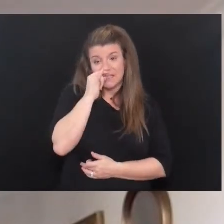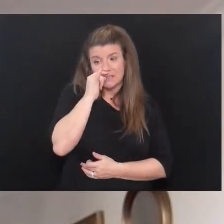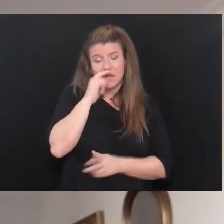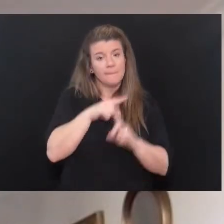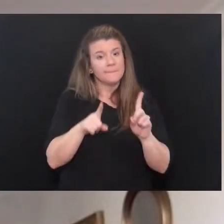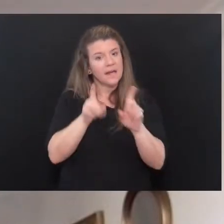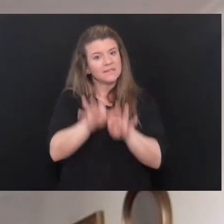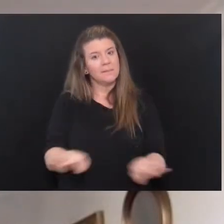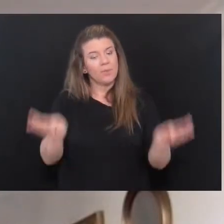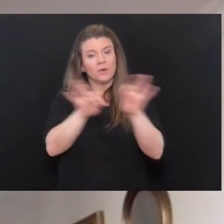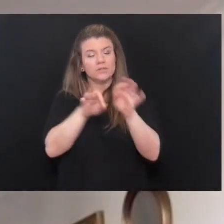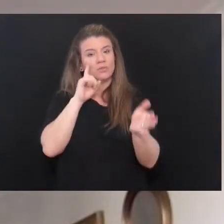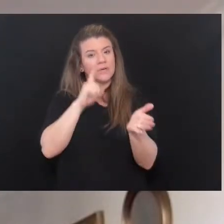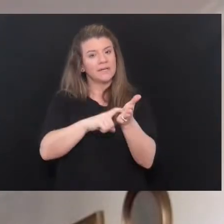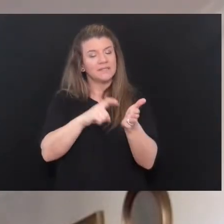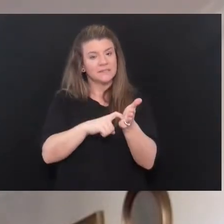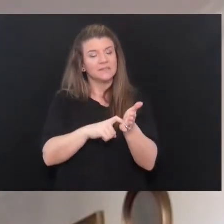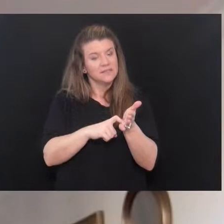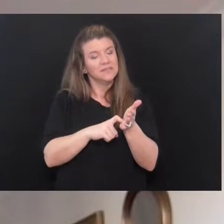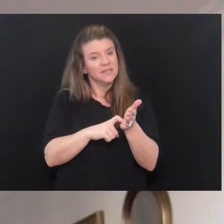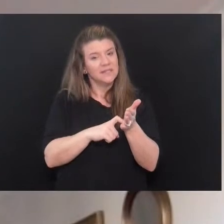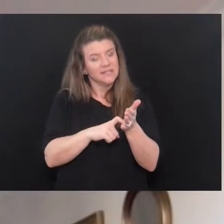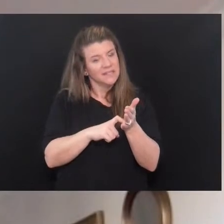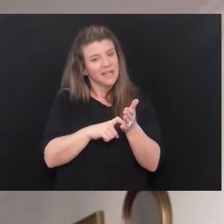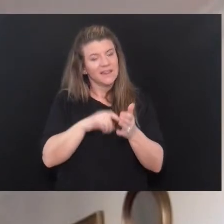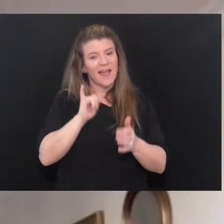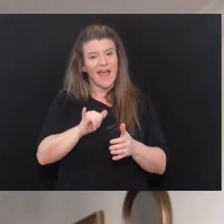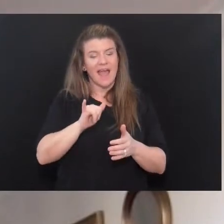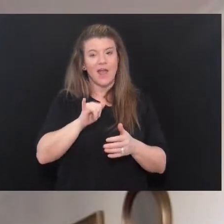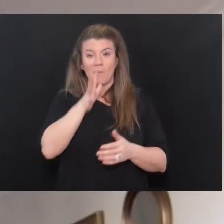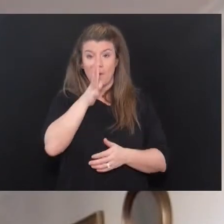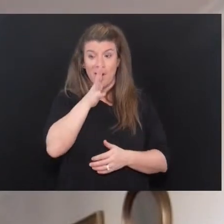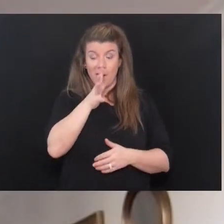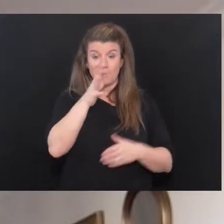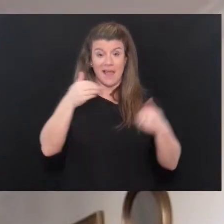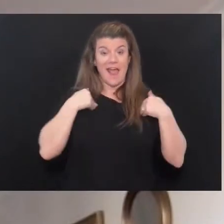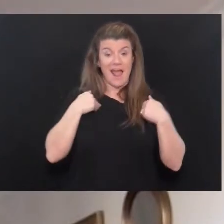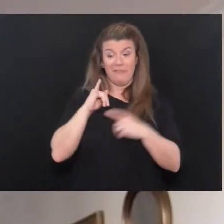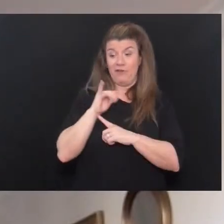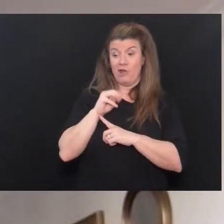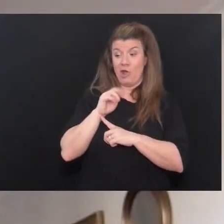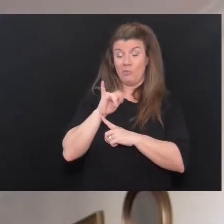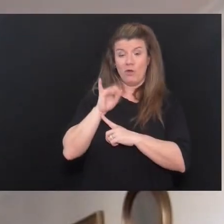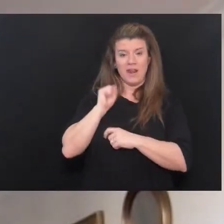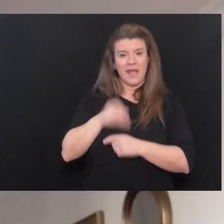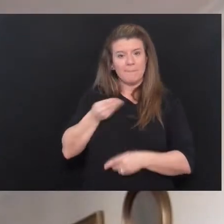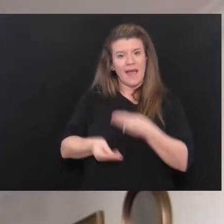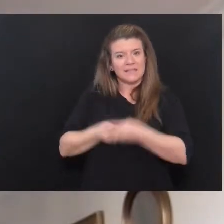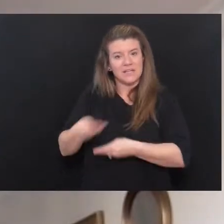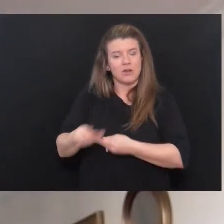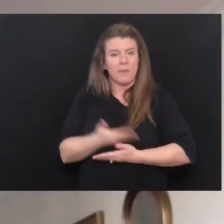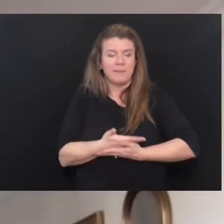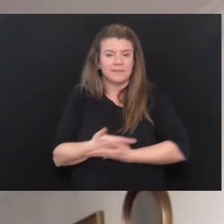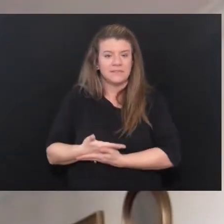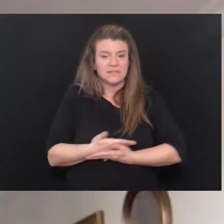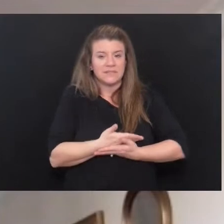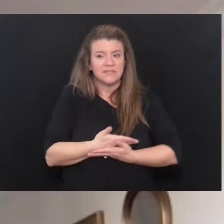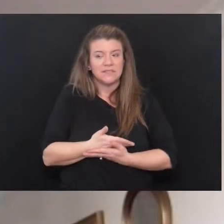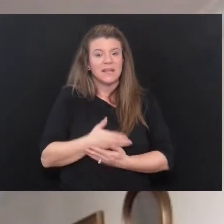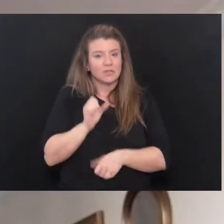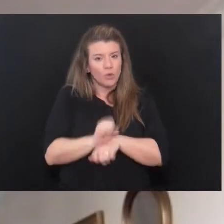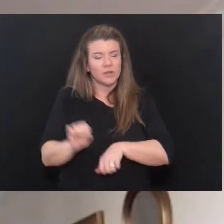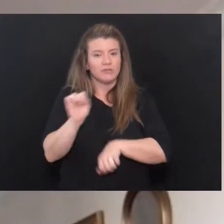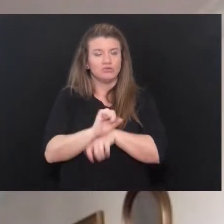is important to recognize that the passive immunity that moms give their babies also is at